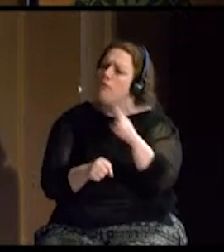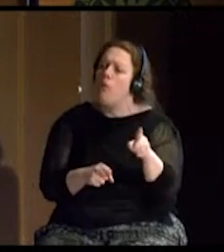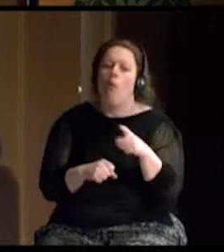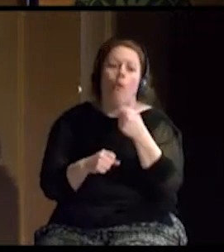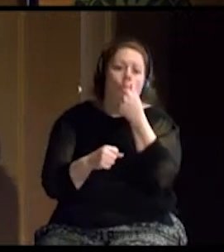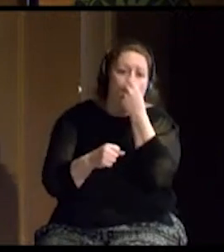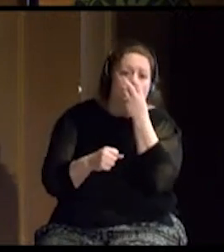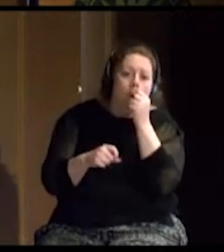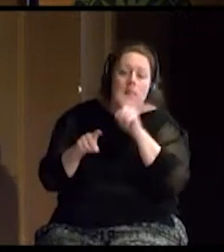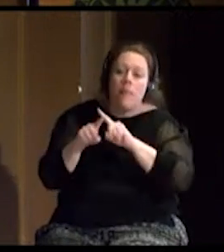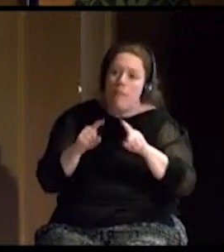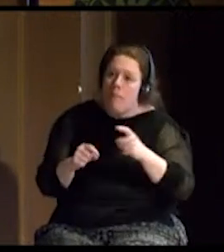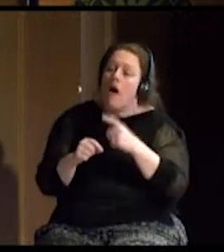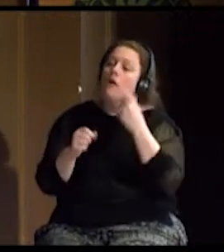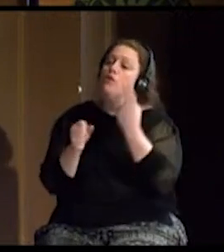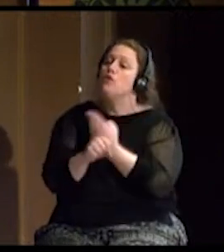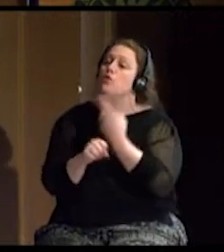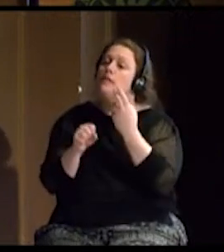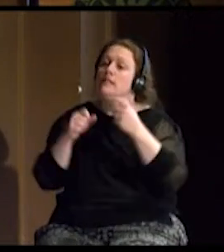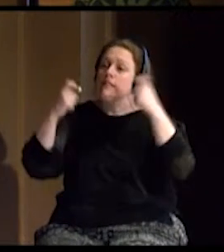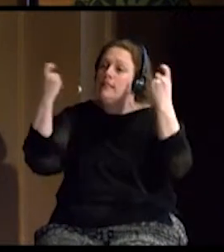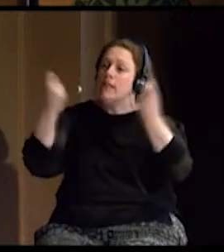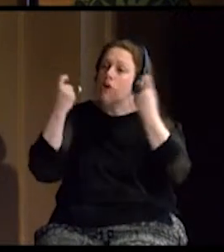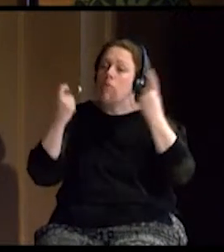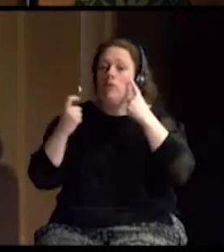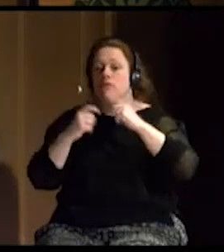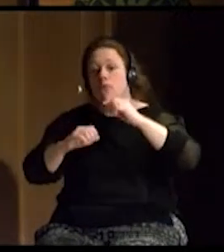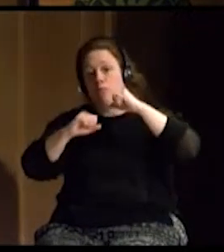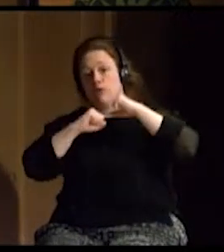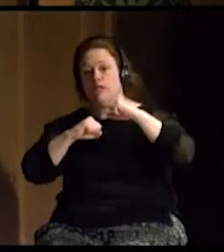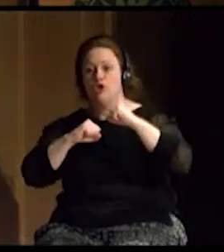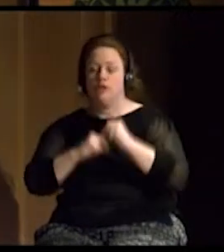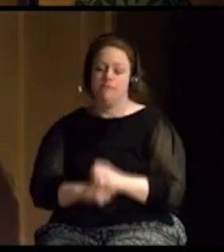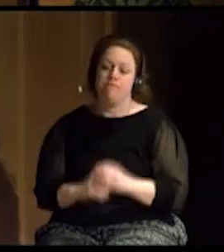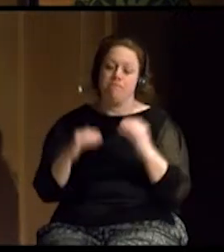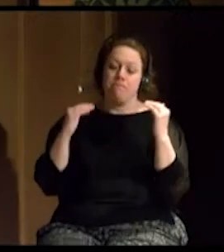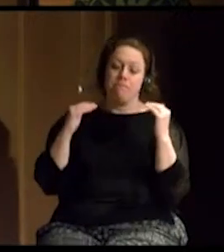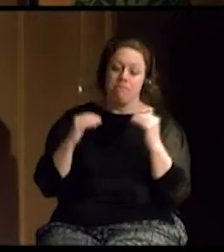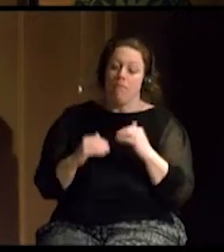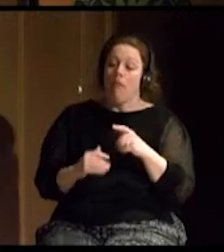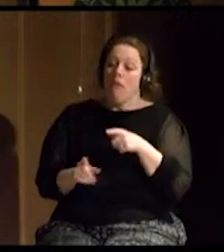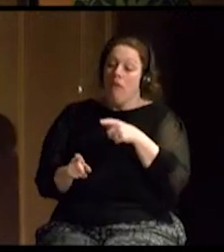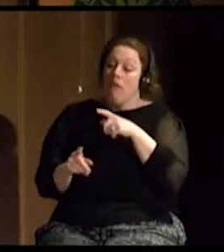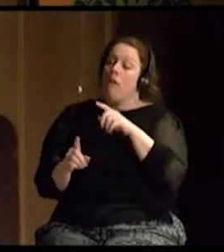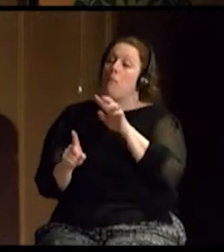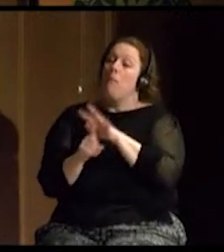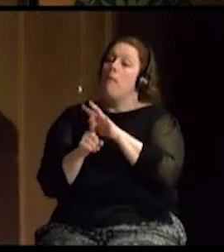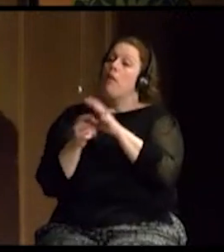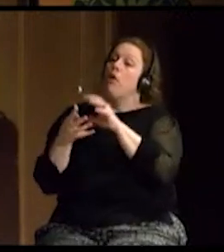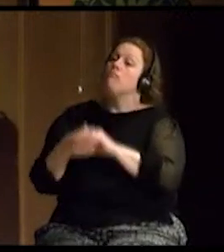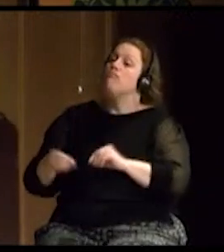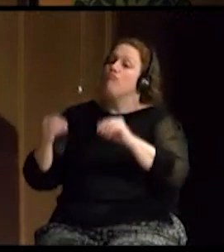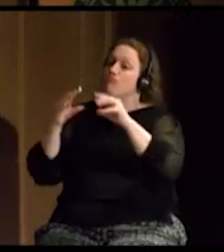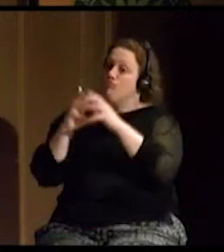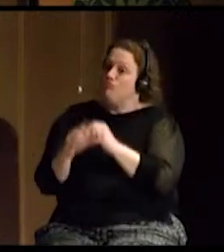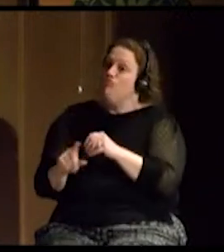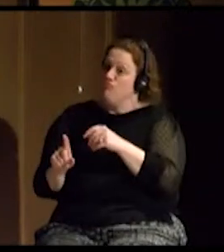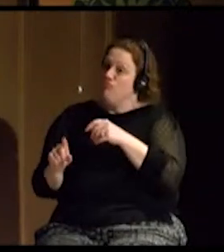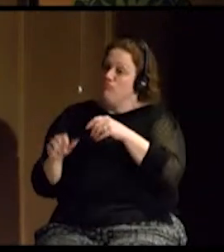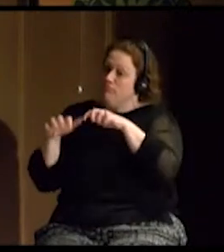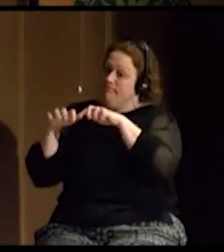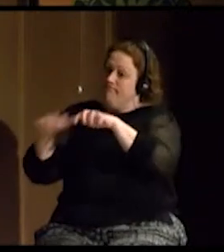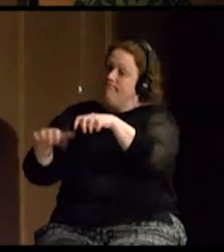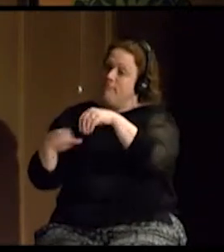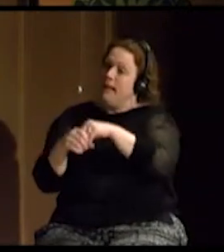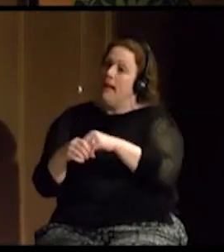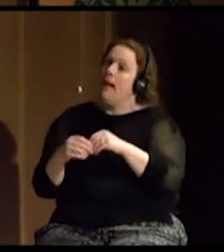phase ceremonies where they represent protection. The popular narrative predominant in the literature is